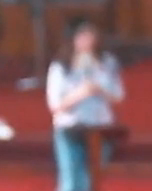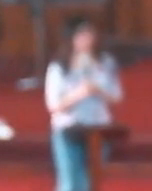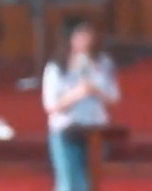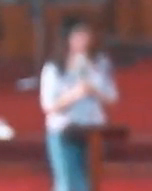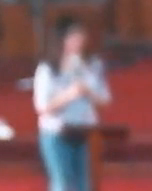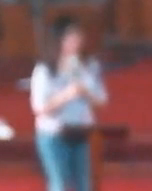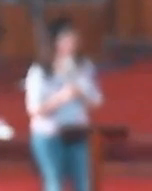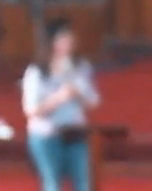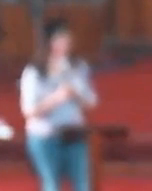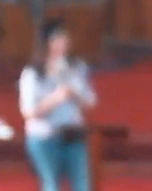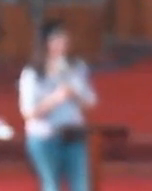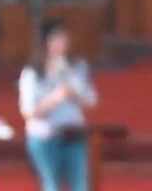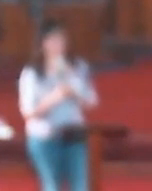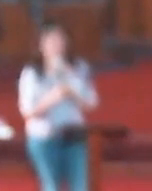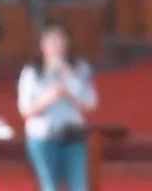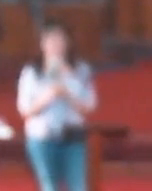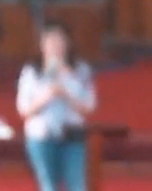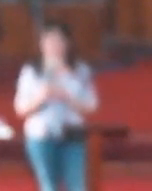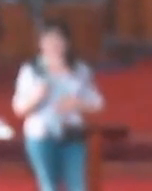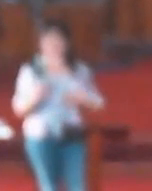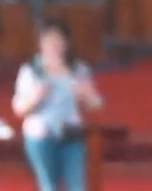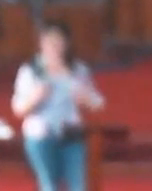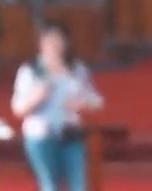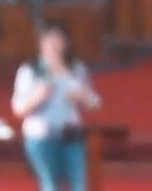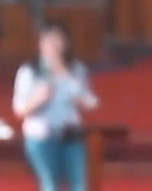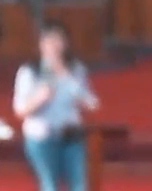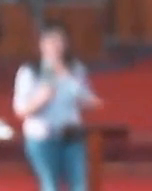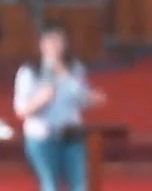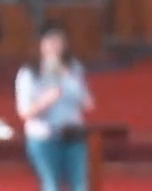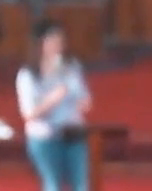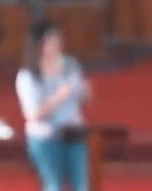yo profetizo 5 kilos menos sobre mí. Well, I'm going to prophesy